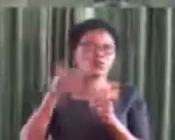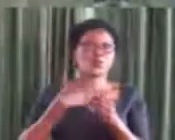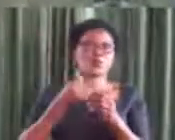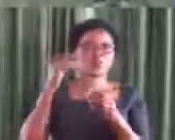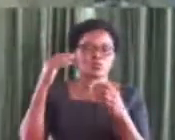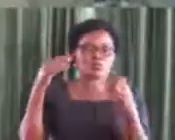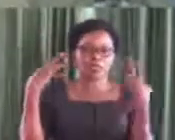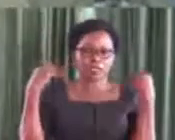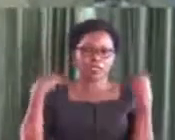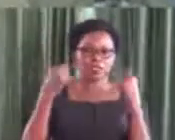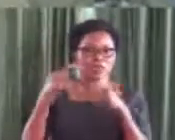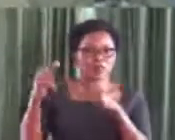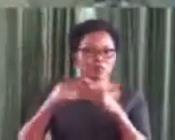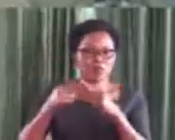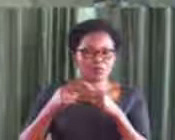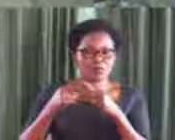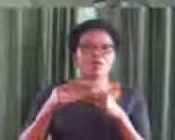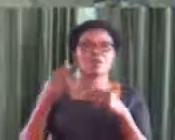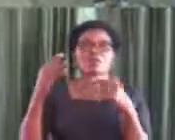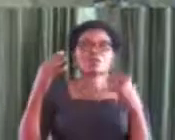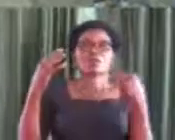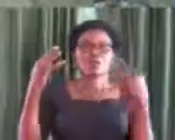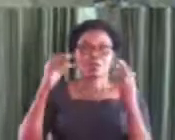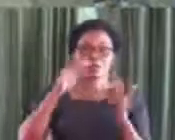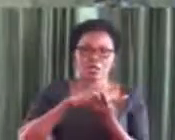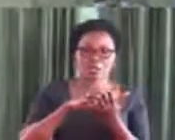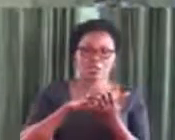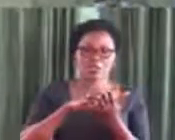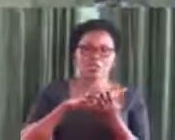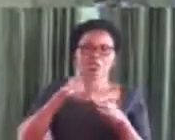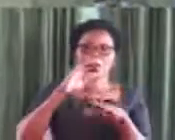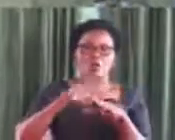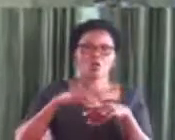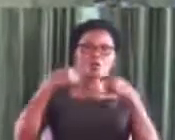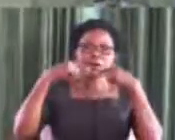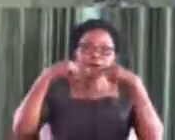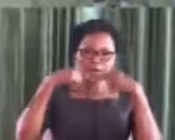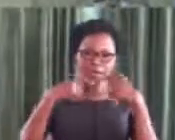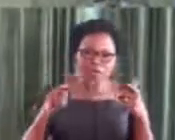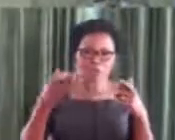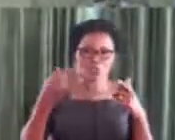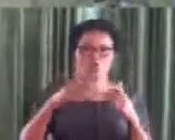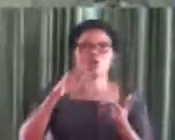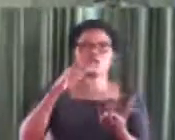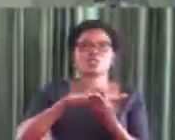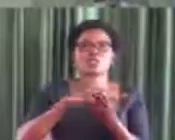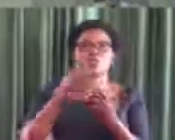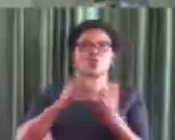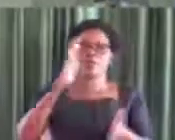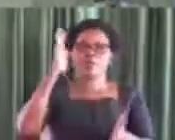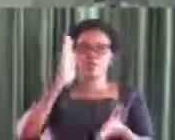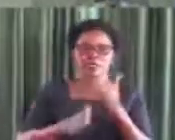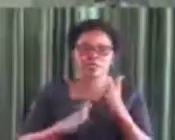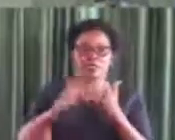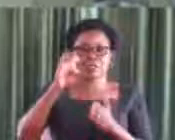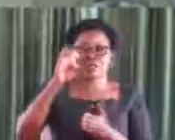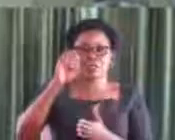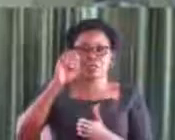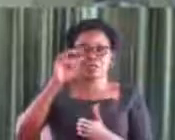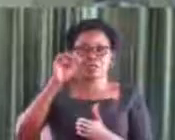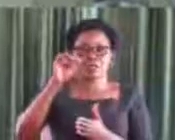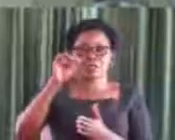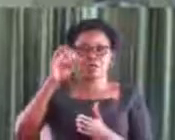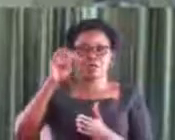matters of the validity of or the declaration of a state of emergency. Oh, yes. But let's go